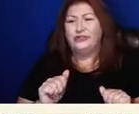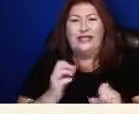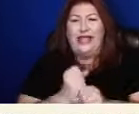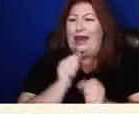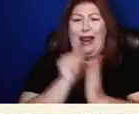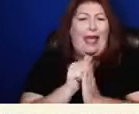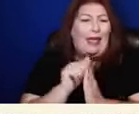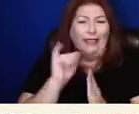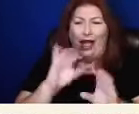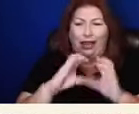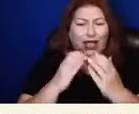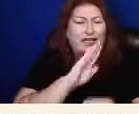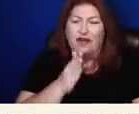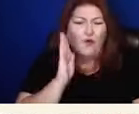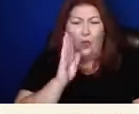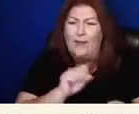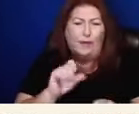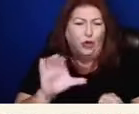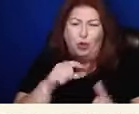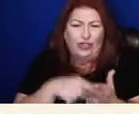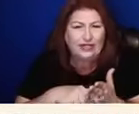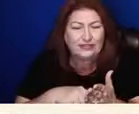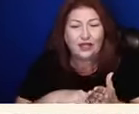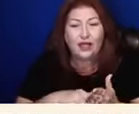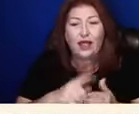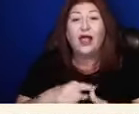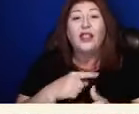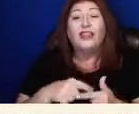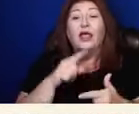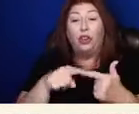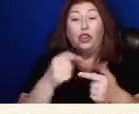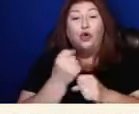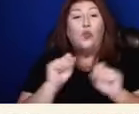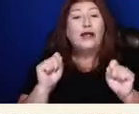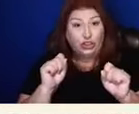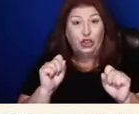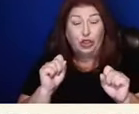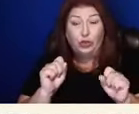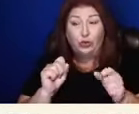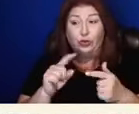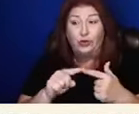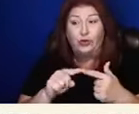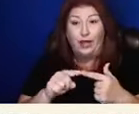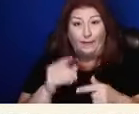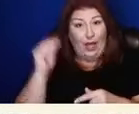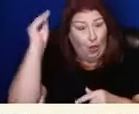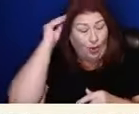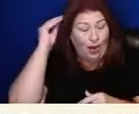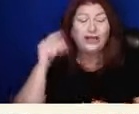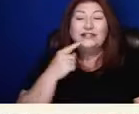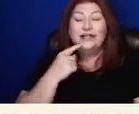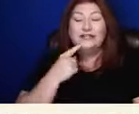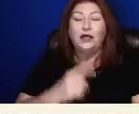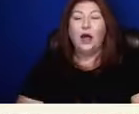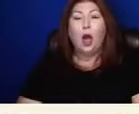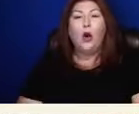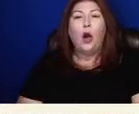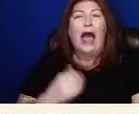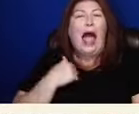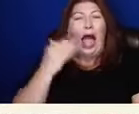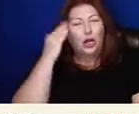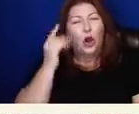class? I'm never going to be able to do this. And then the rescuer comes into my own brain and says, oh, I know you